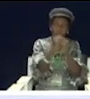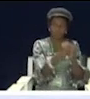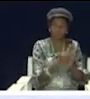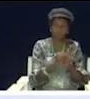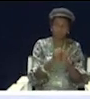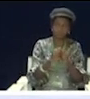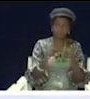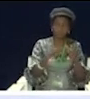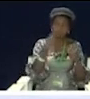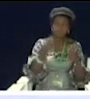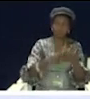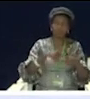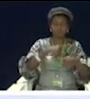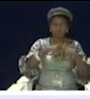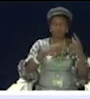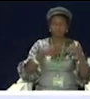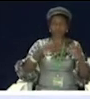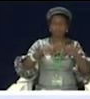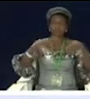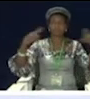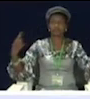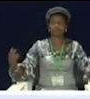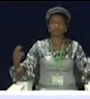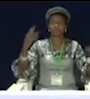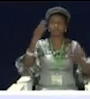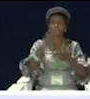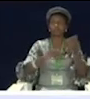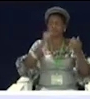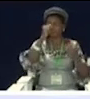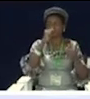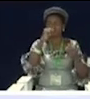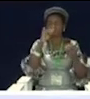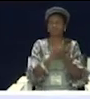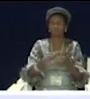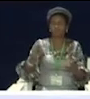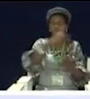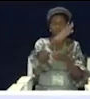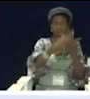And he went and revealed some secrets that some of you never knew.